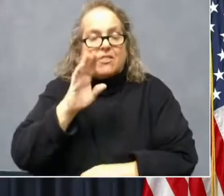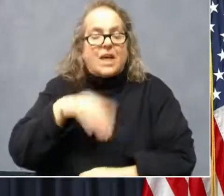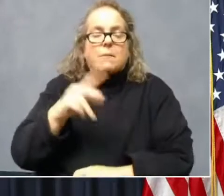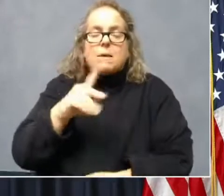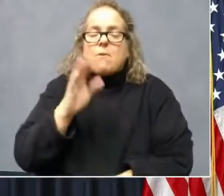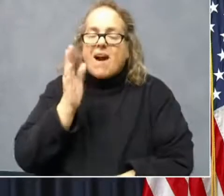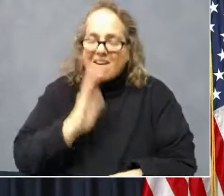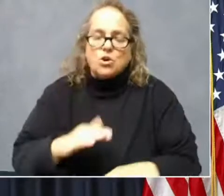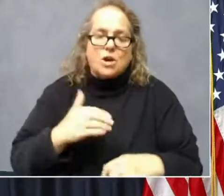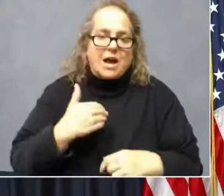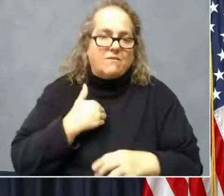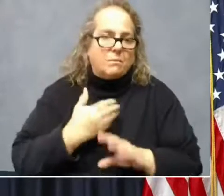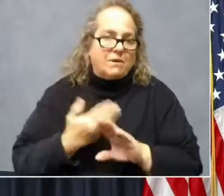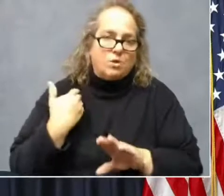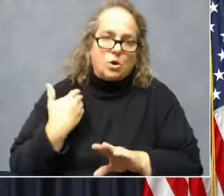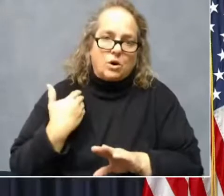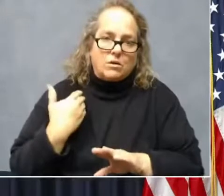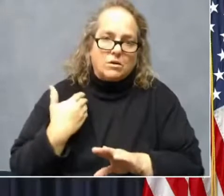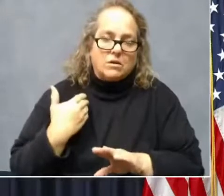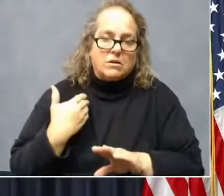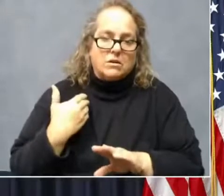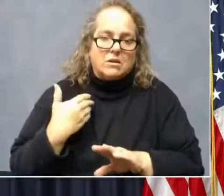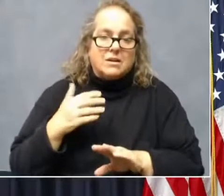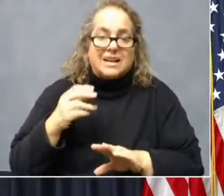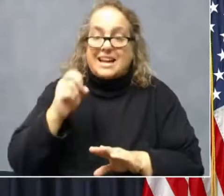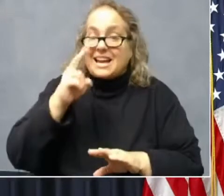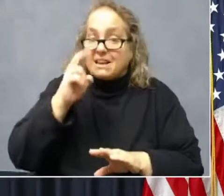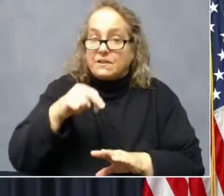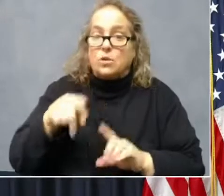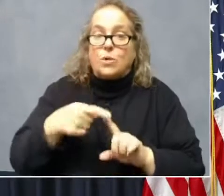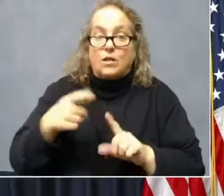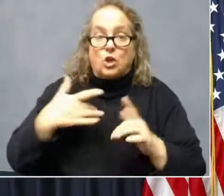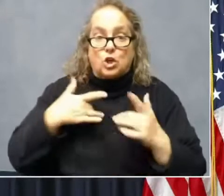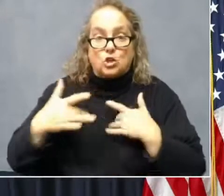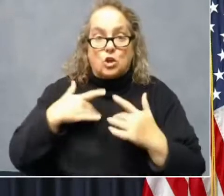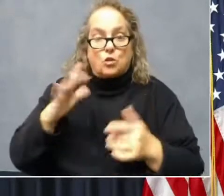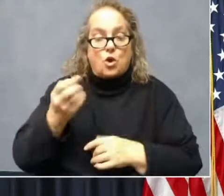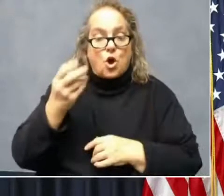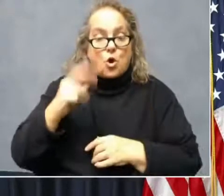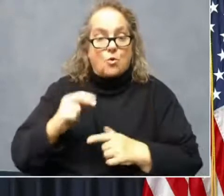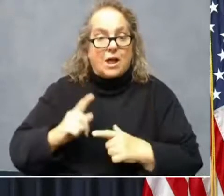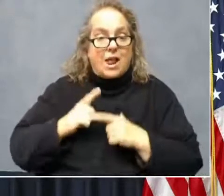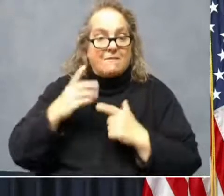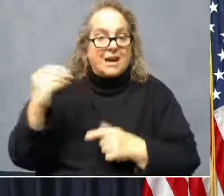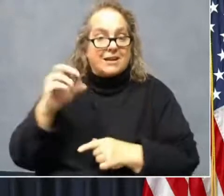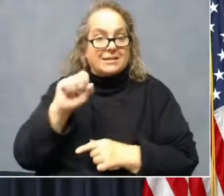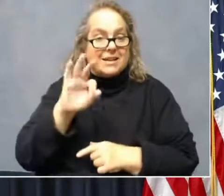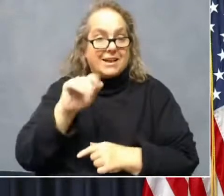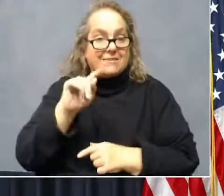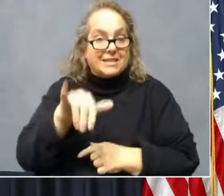exhibit, even when they're concerned for their own safety and their own lives. Tom Latek from Kentucky